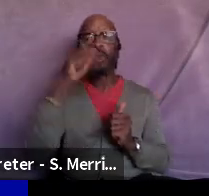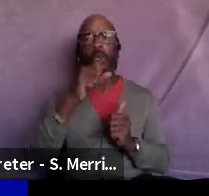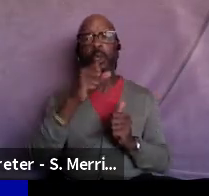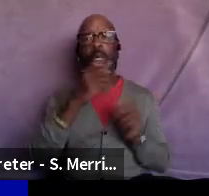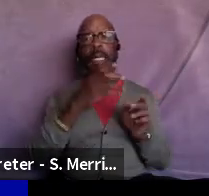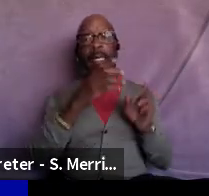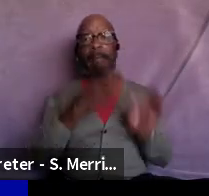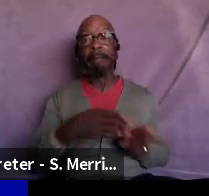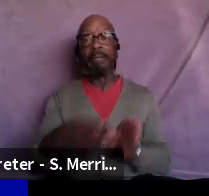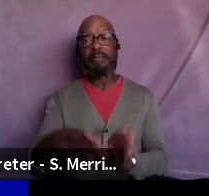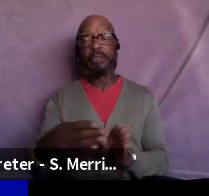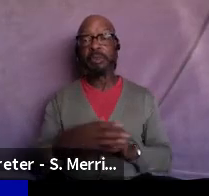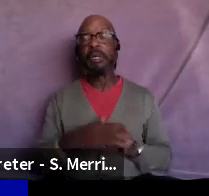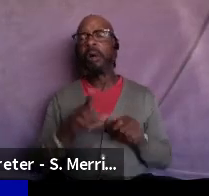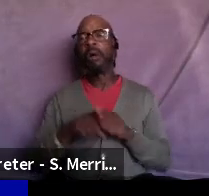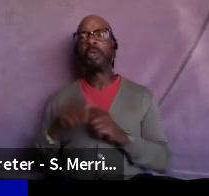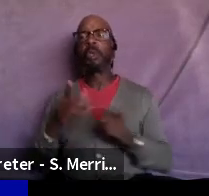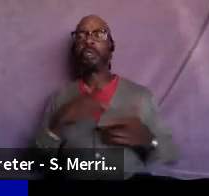There are also concerns about